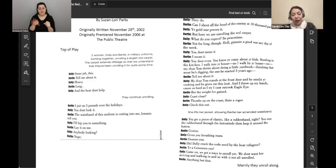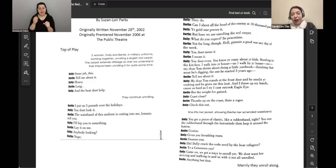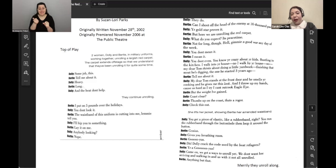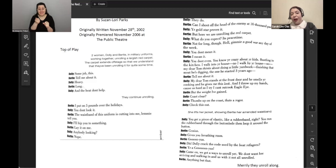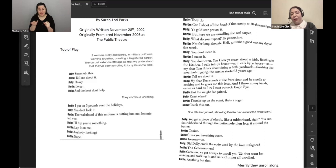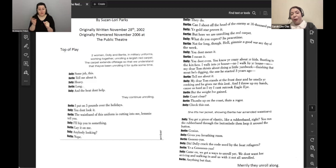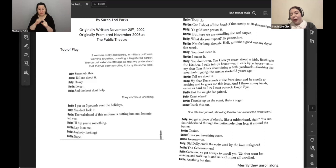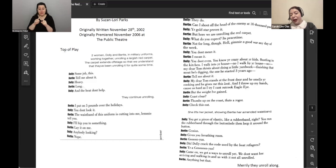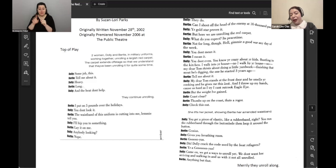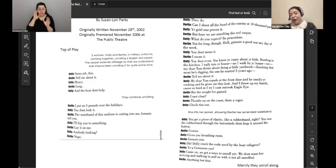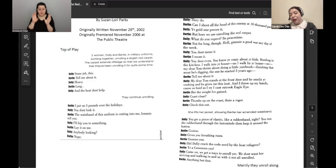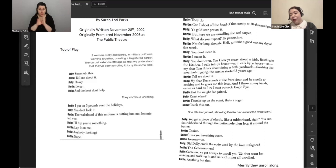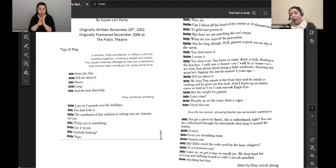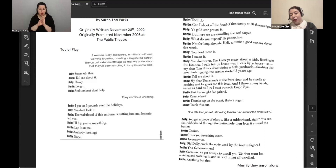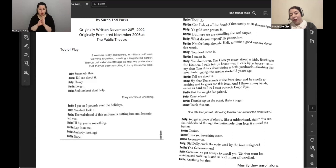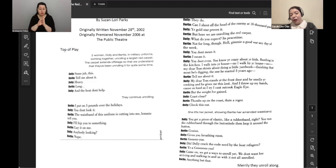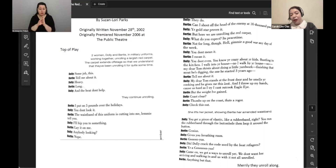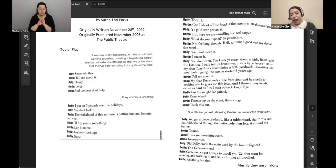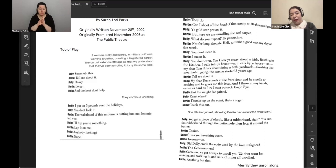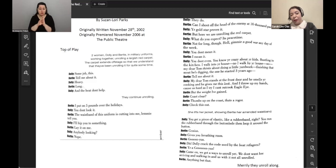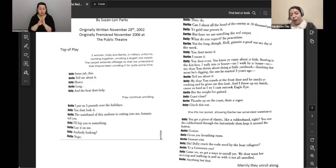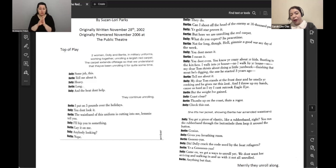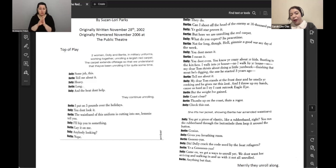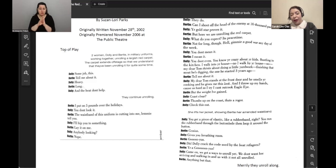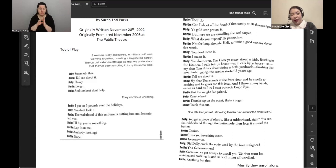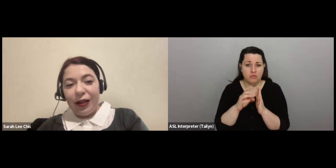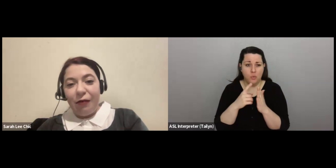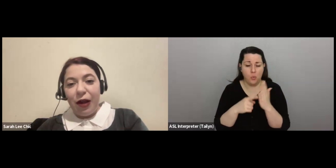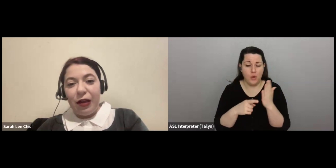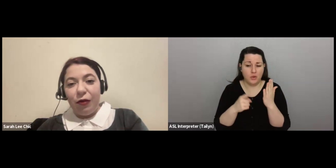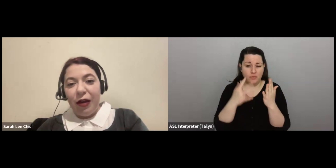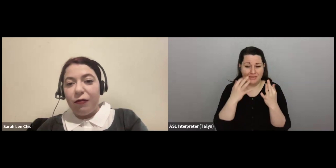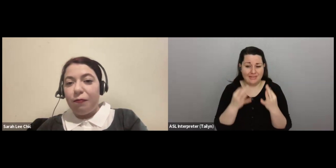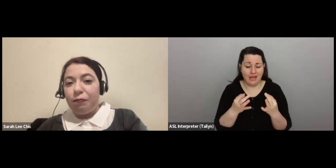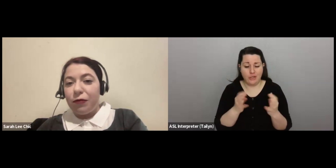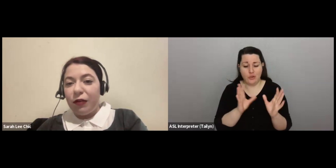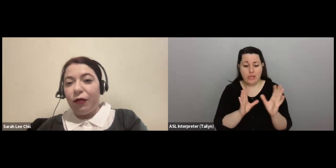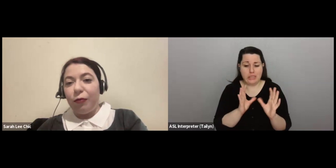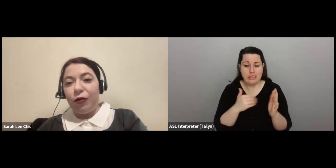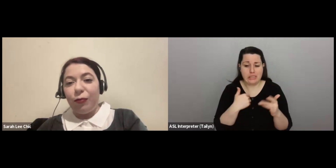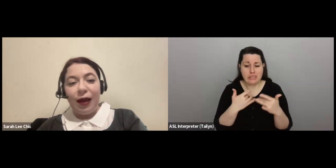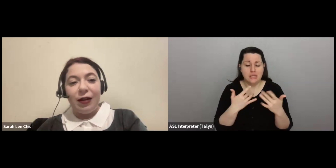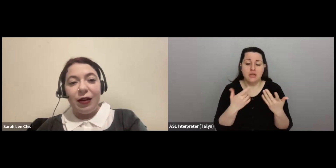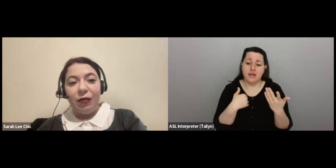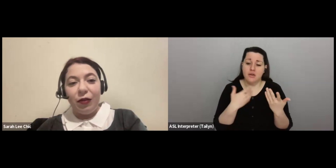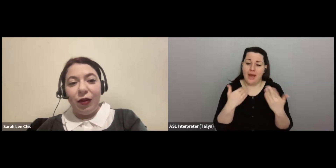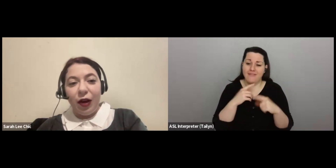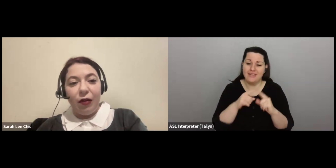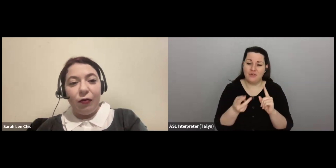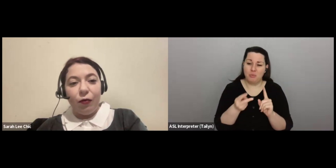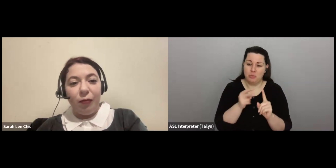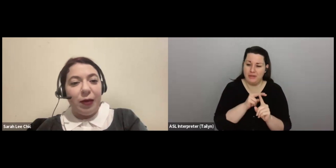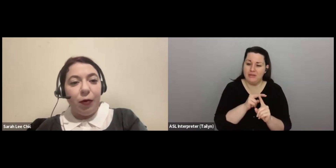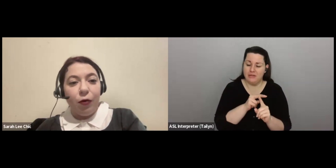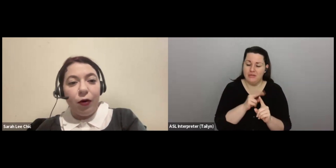images of what it is you've chosen to explore. That way you have different perspectives